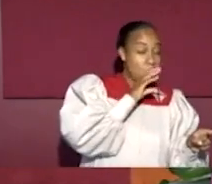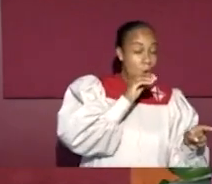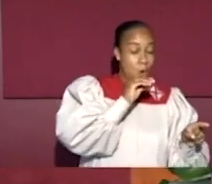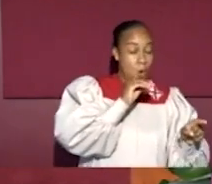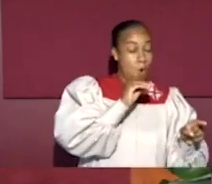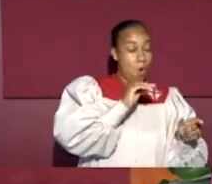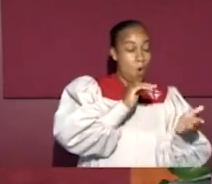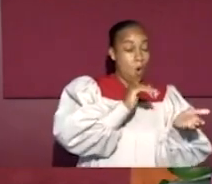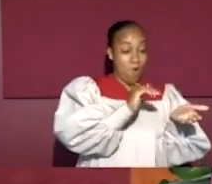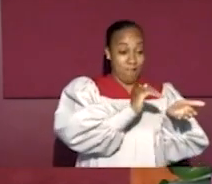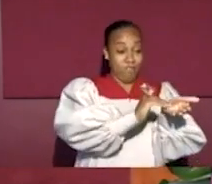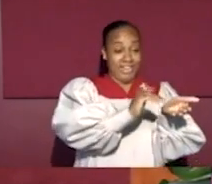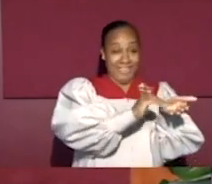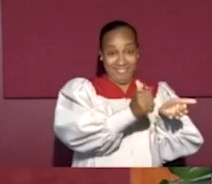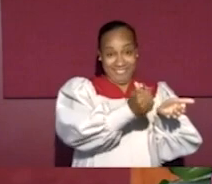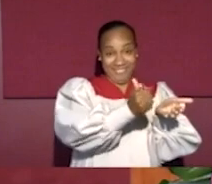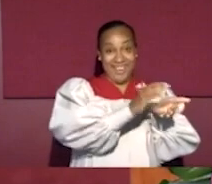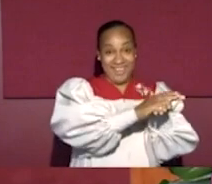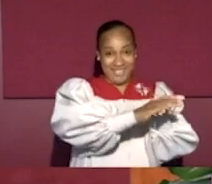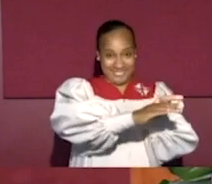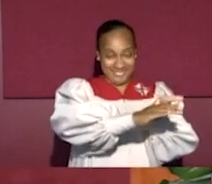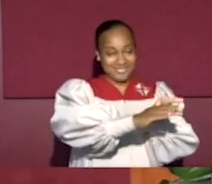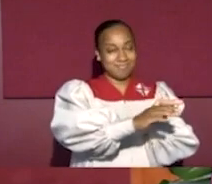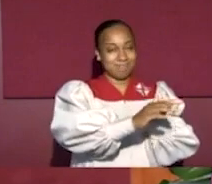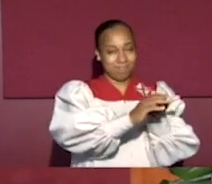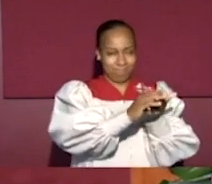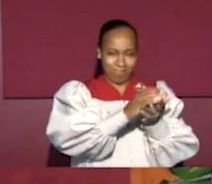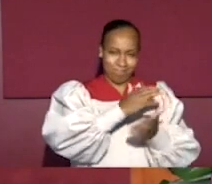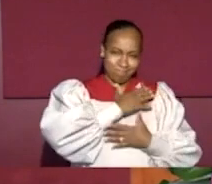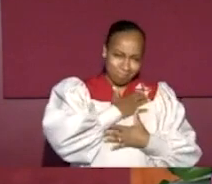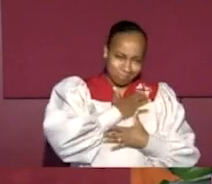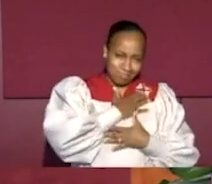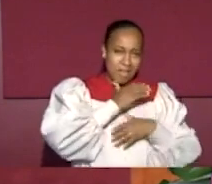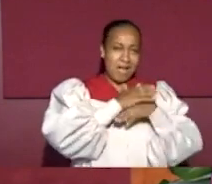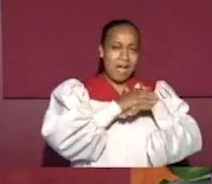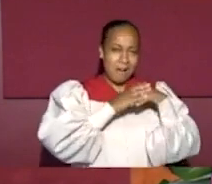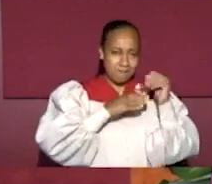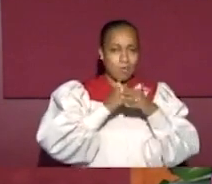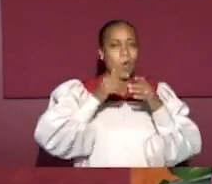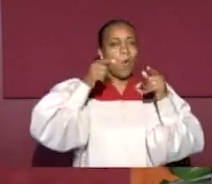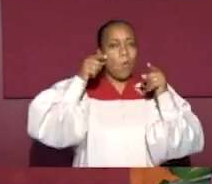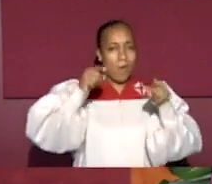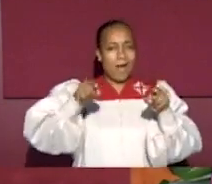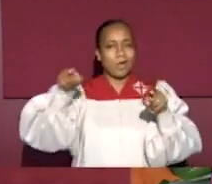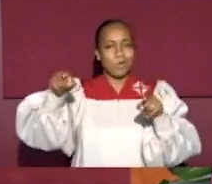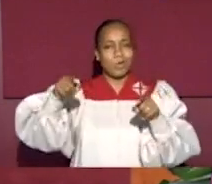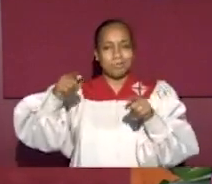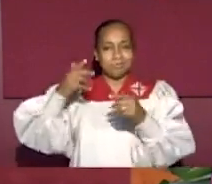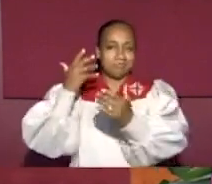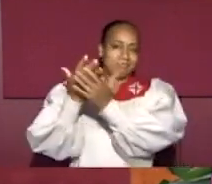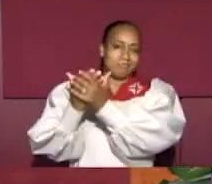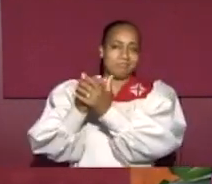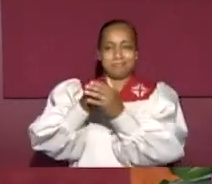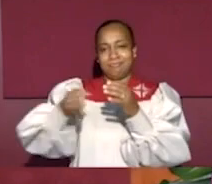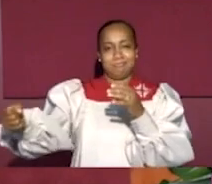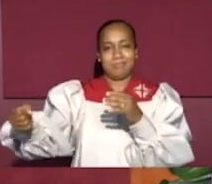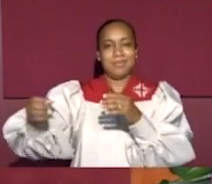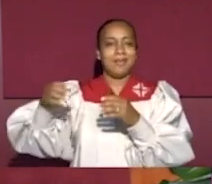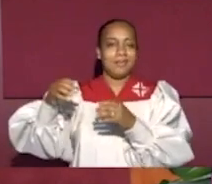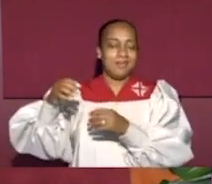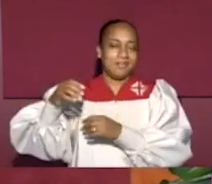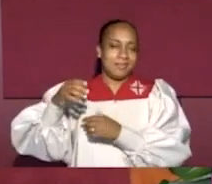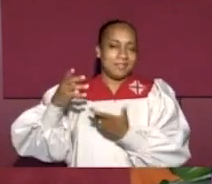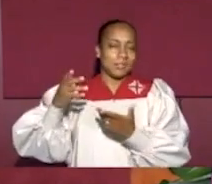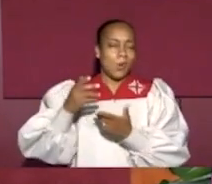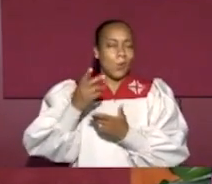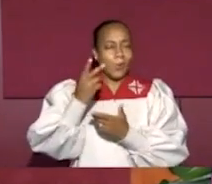"It's a good thing the family has forgiven you, and you can take that as some comfort while you serve in this time." So there are two different things, and